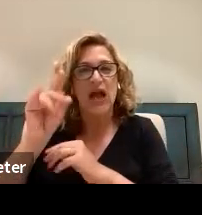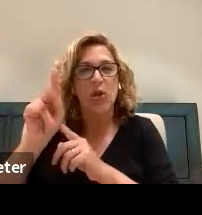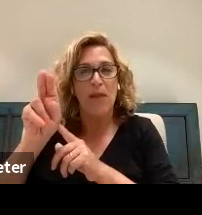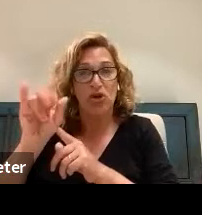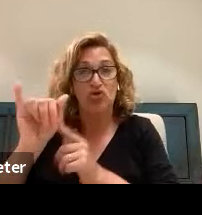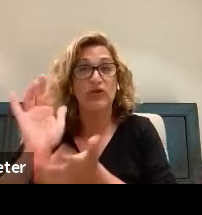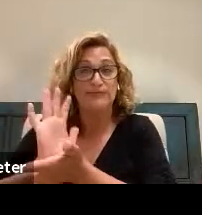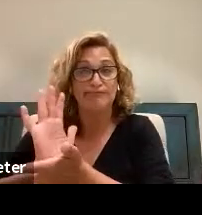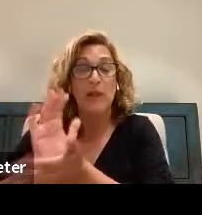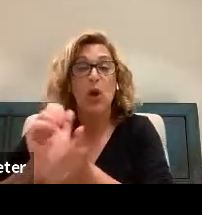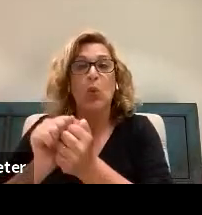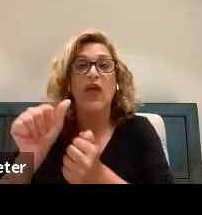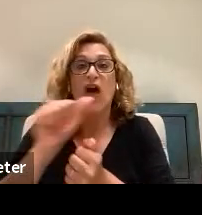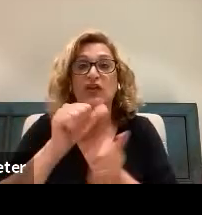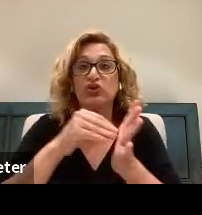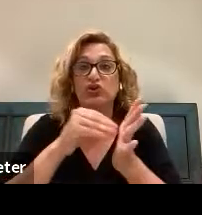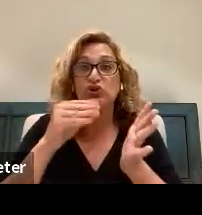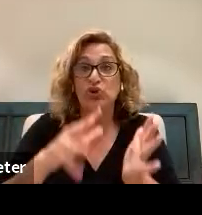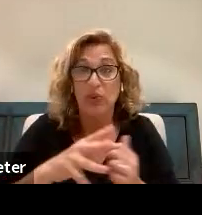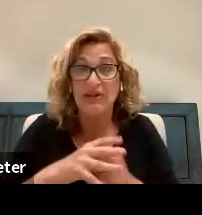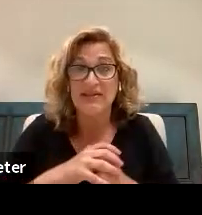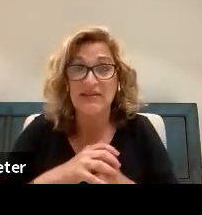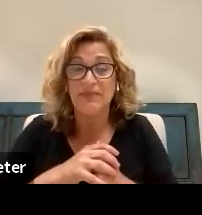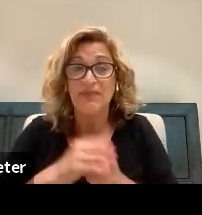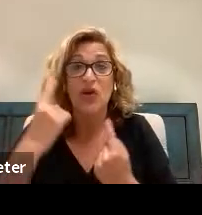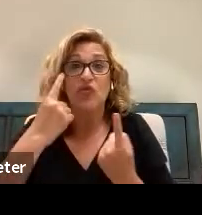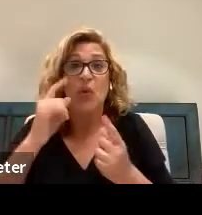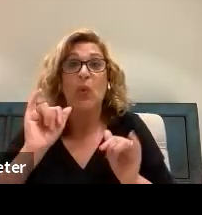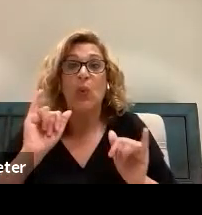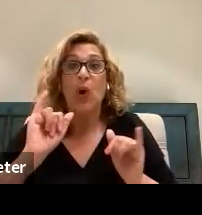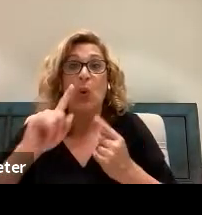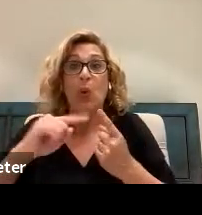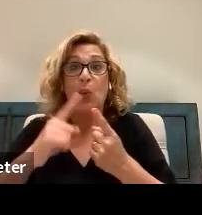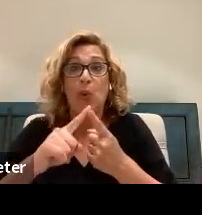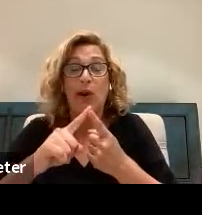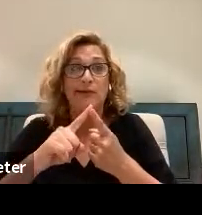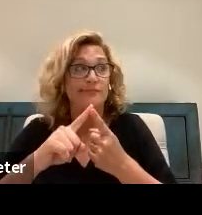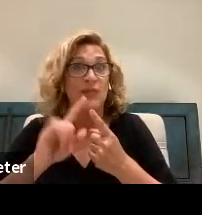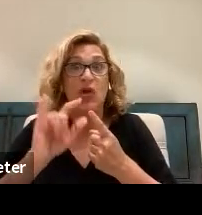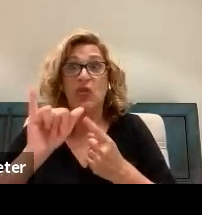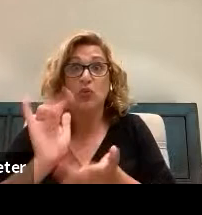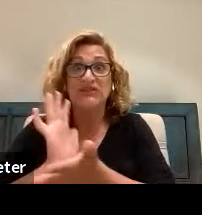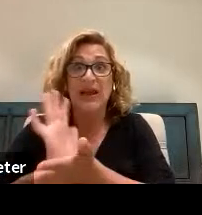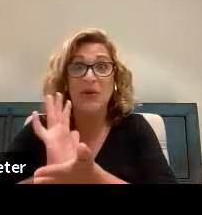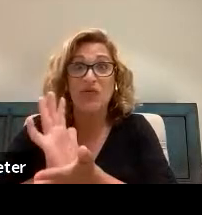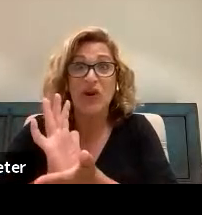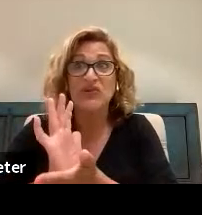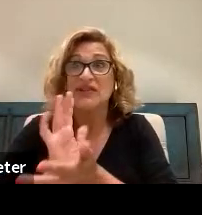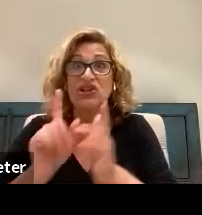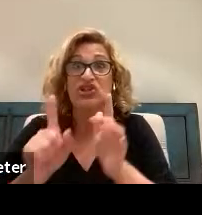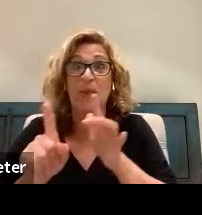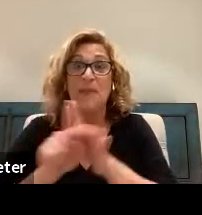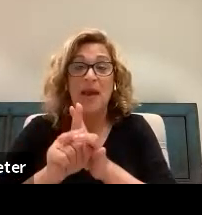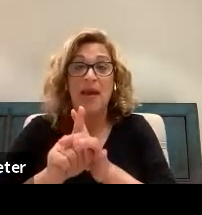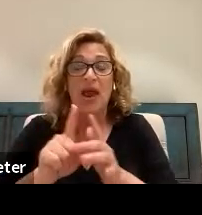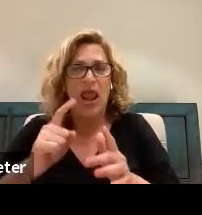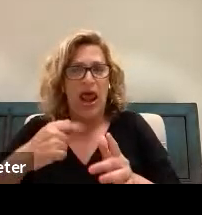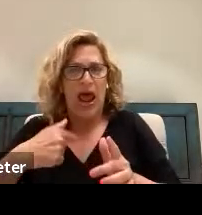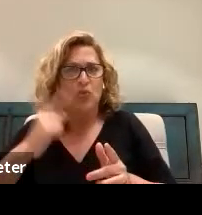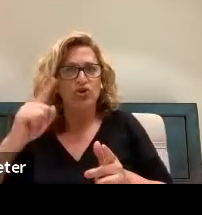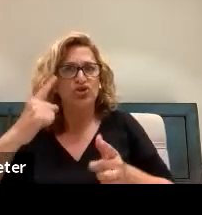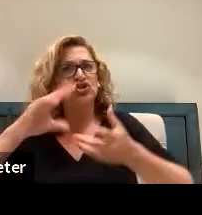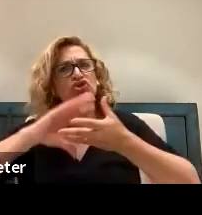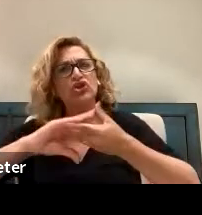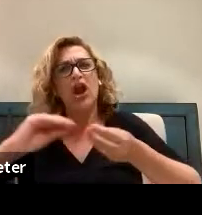and realizing that when those documentaries came out and I was just sort of being me and sharing my story,